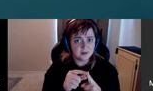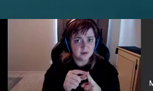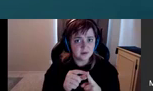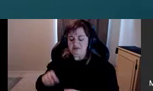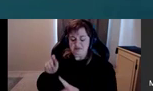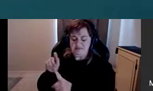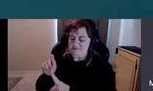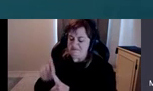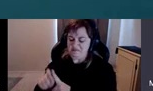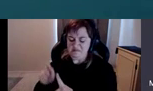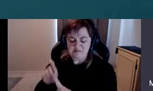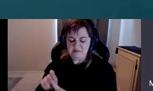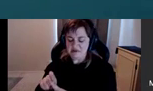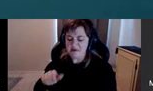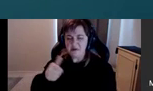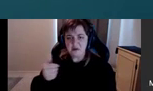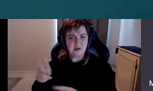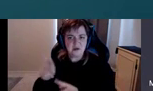lift yourself up.